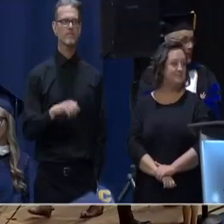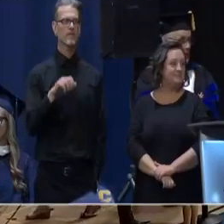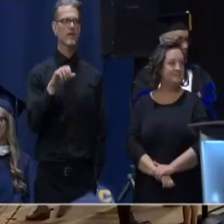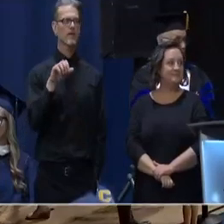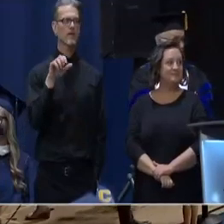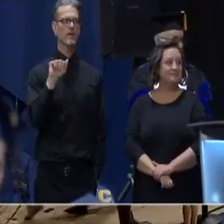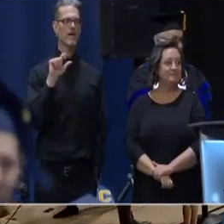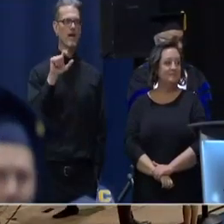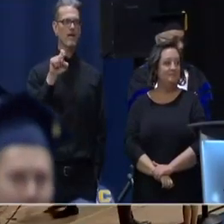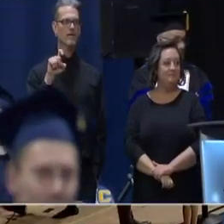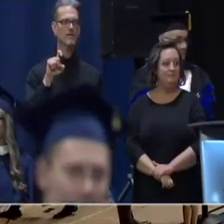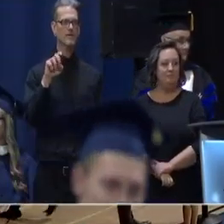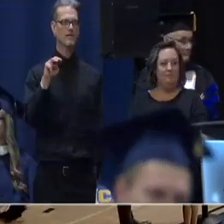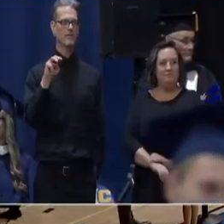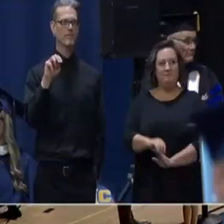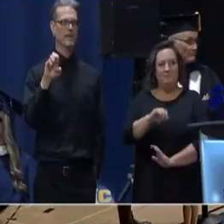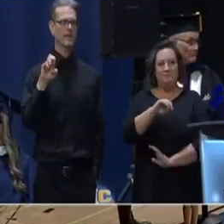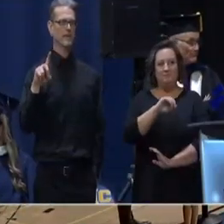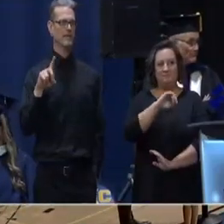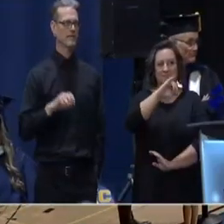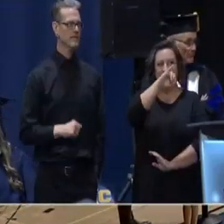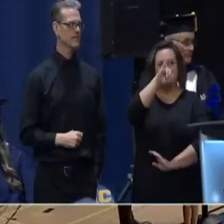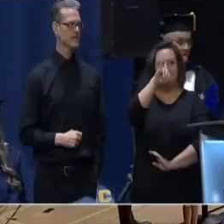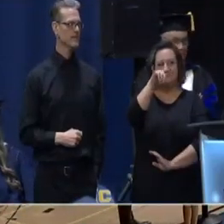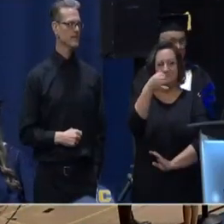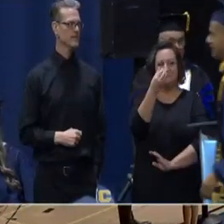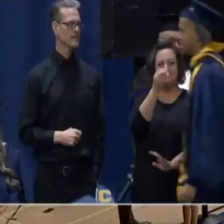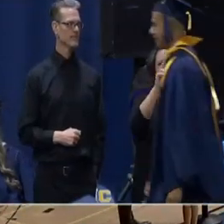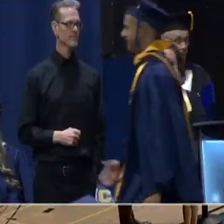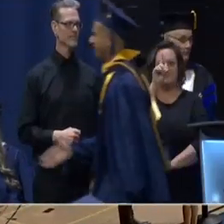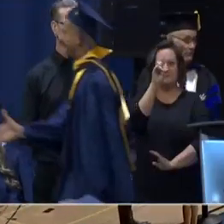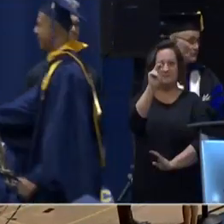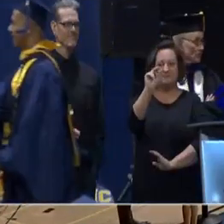Alex Mead. Jordan Sparks.